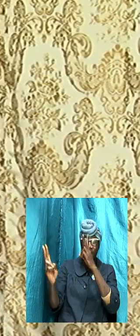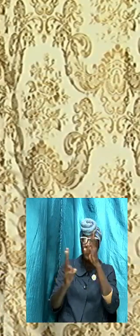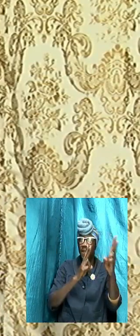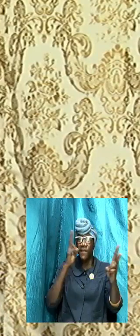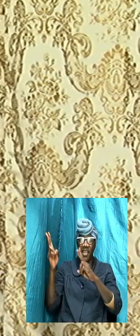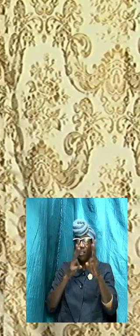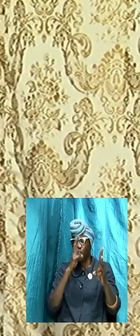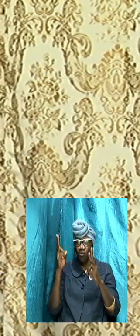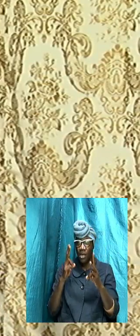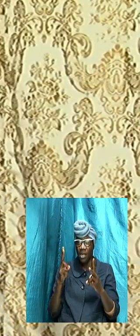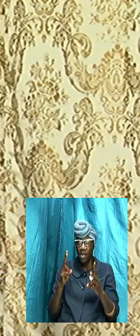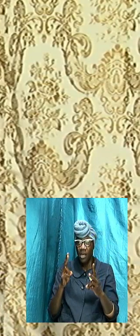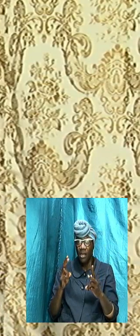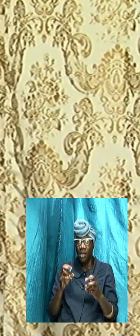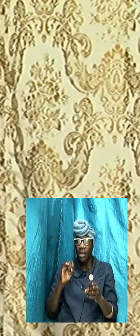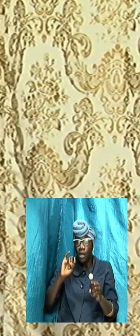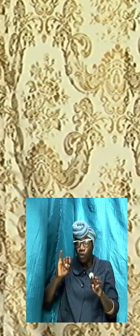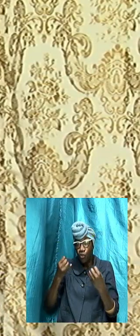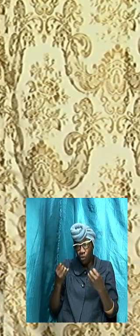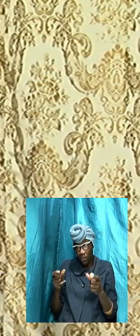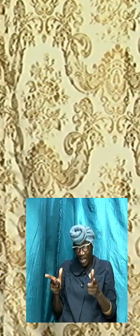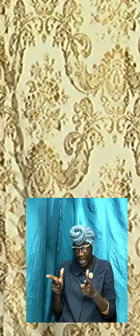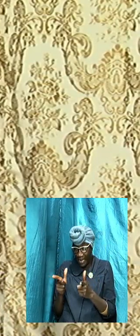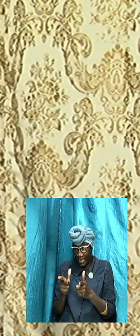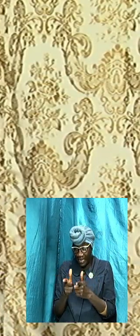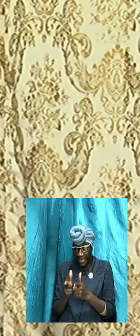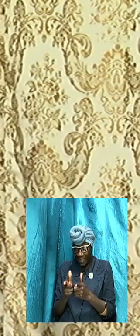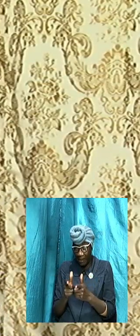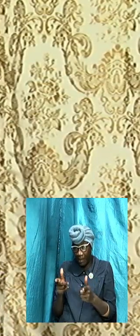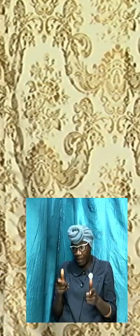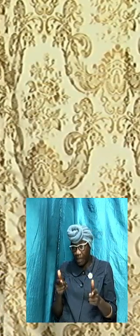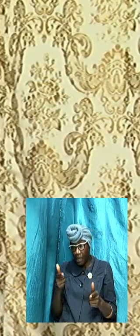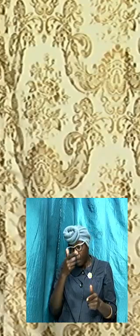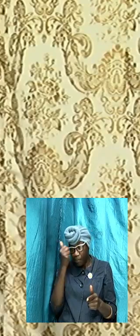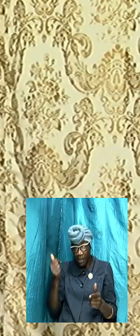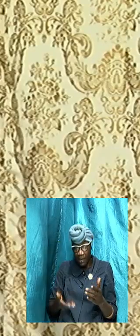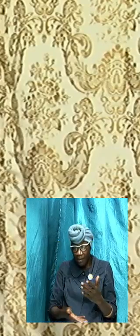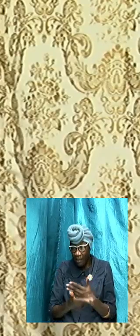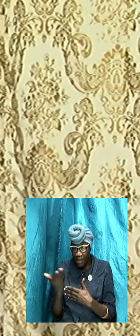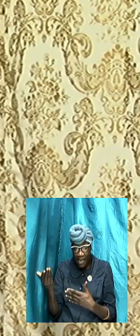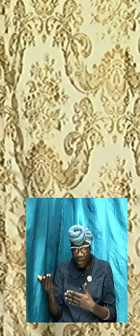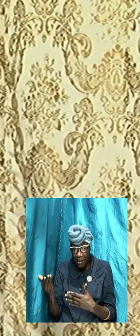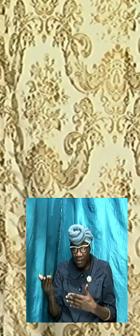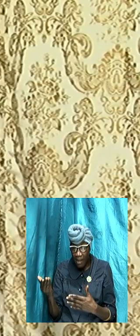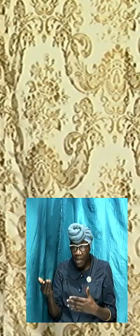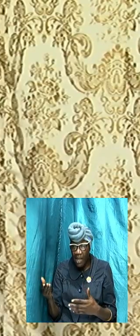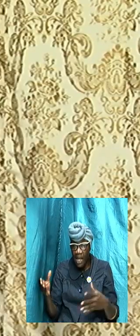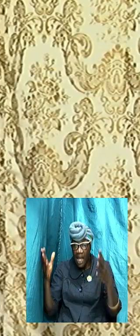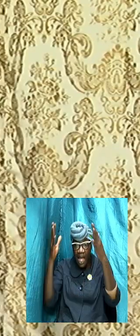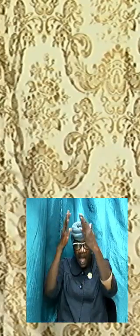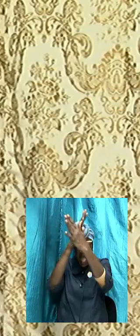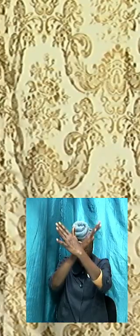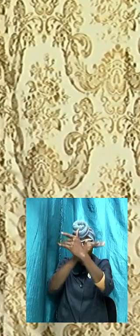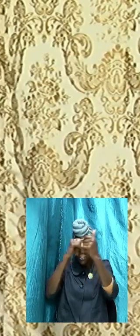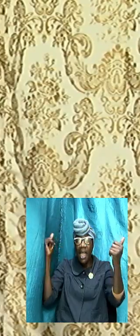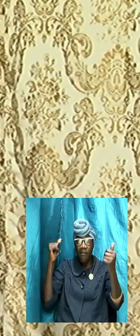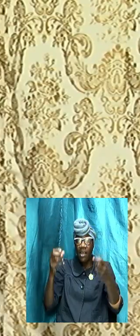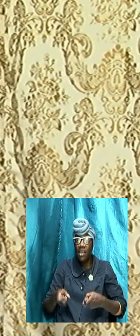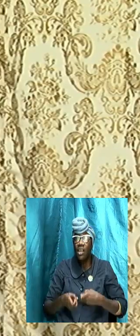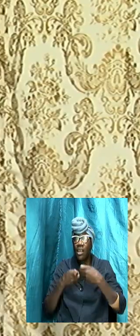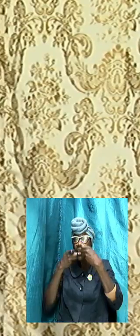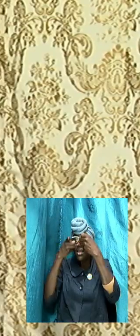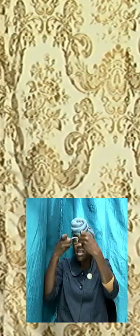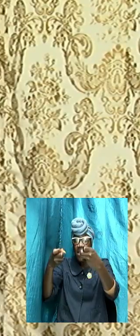But guess what? That is just the tip of the iceberg. Because there is the reward of heaven also. There is the reward